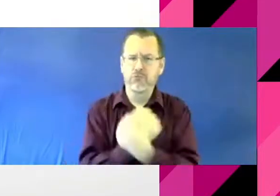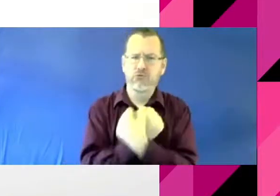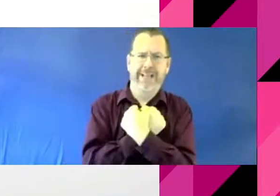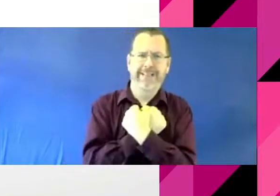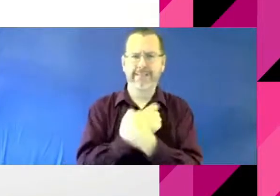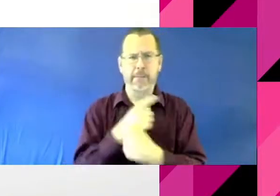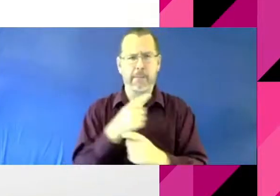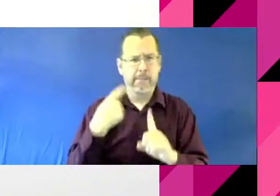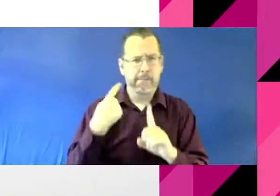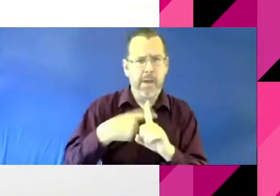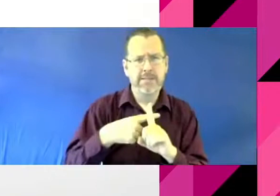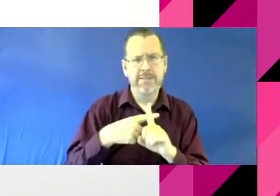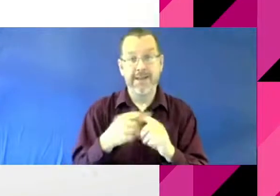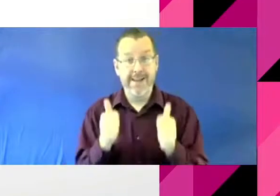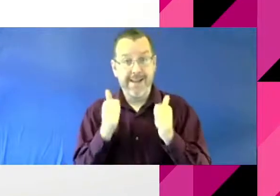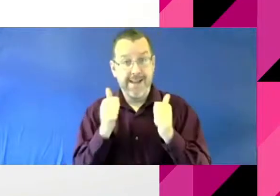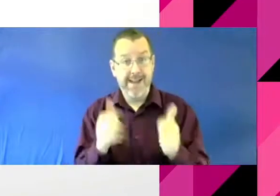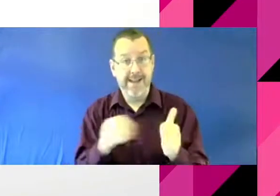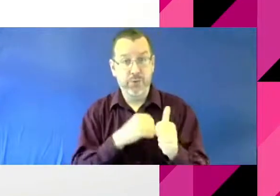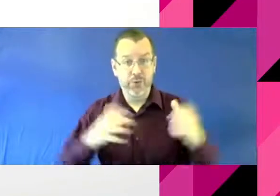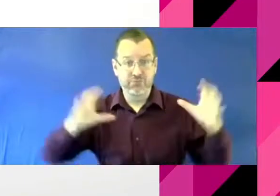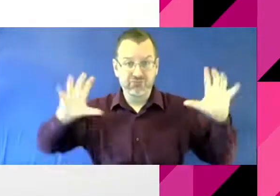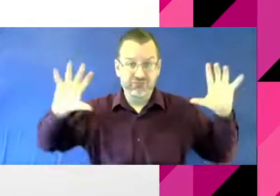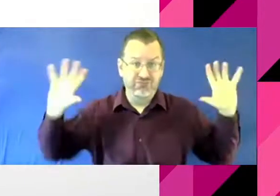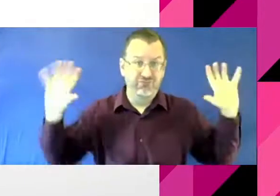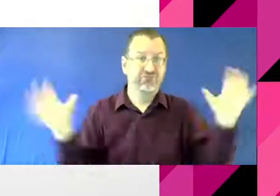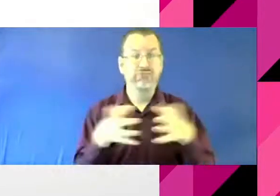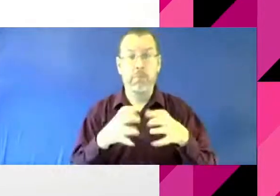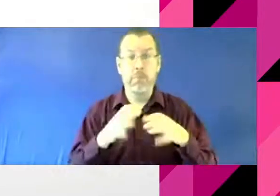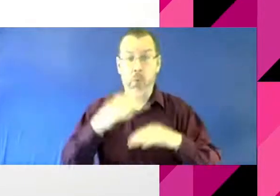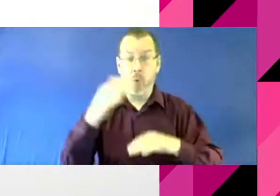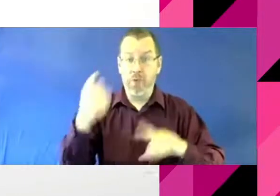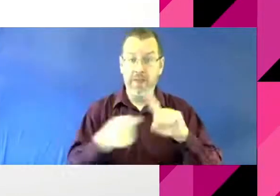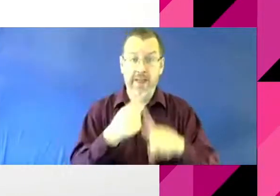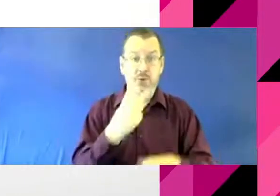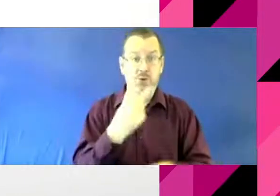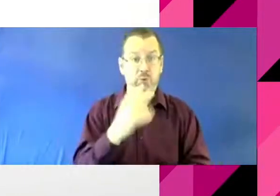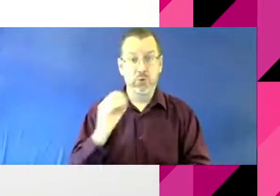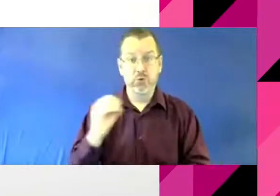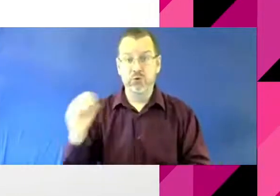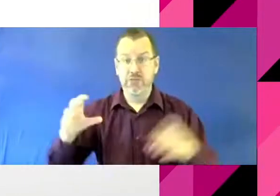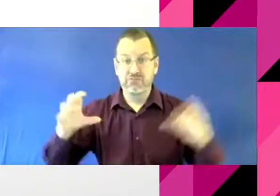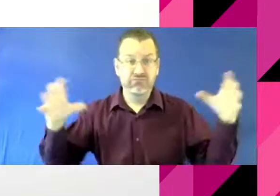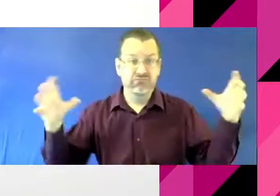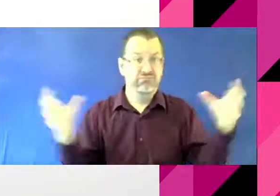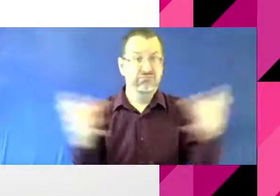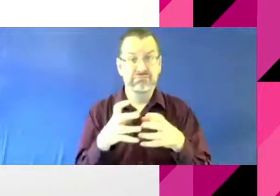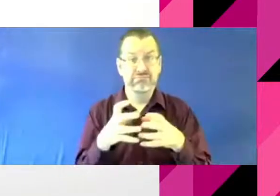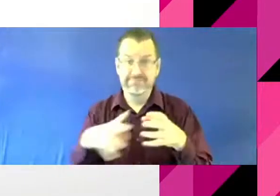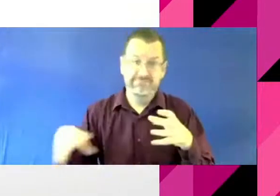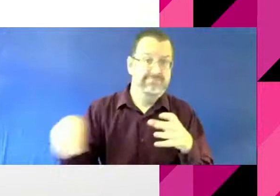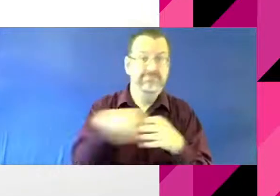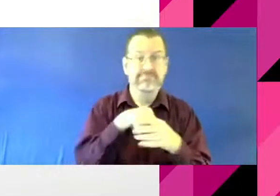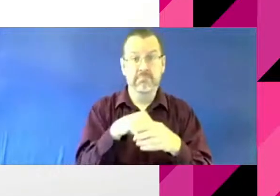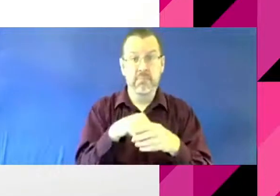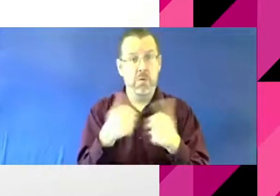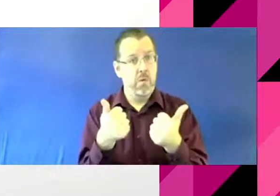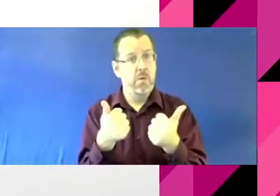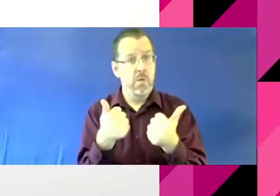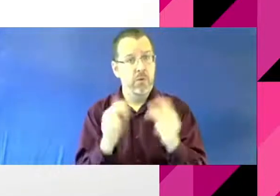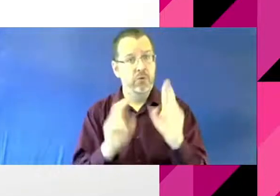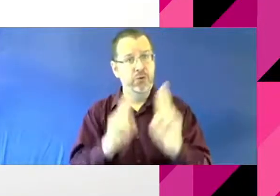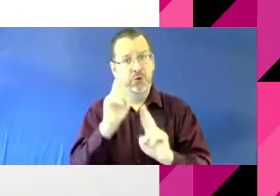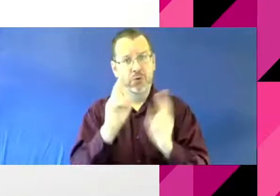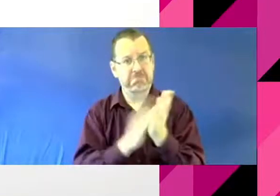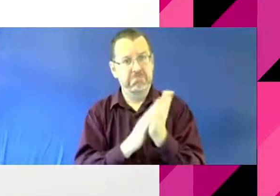able to gather. I think it was over 200 members you said there today, sitting in and being able to participate. And if times were